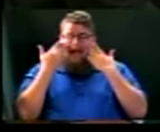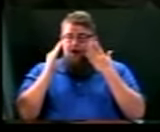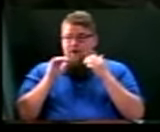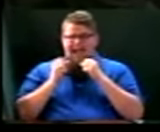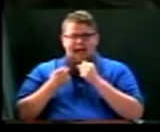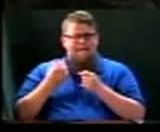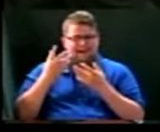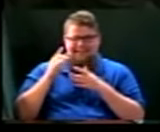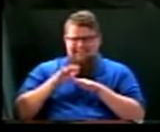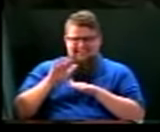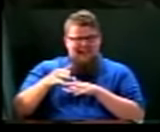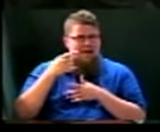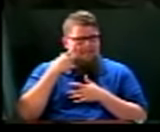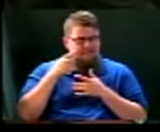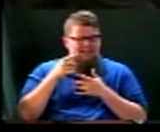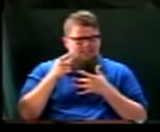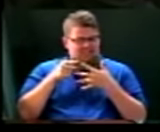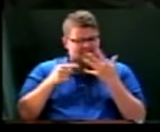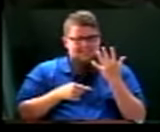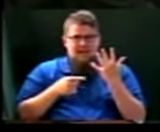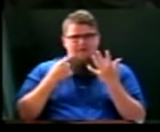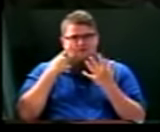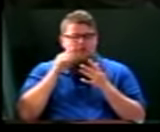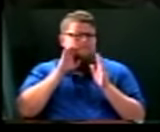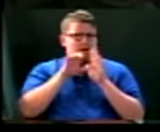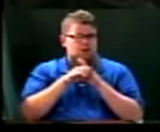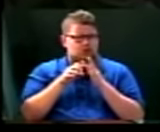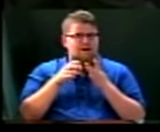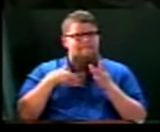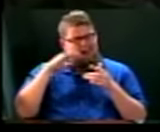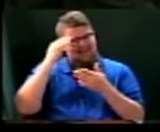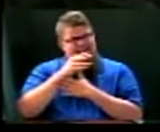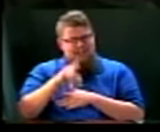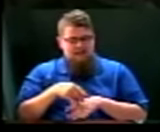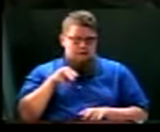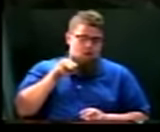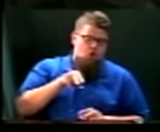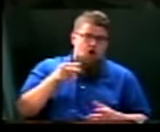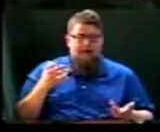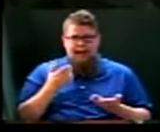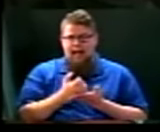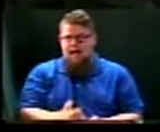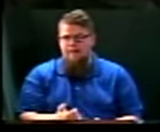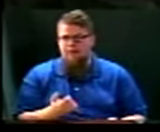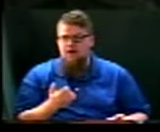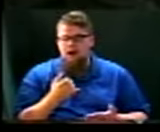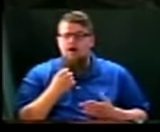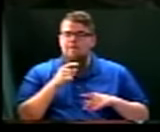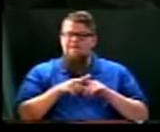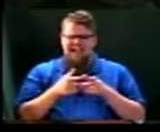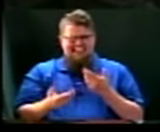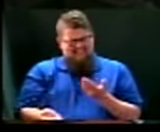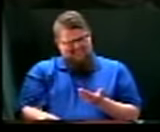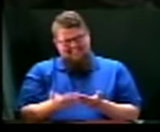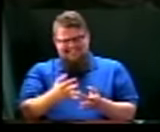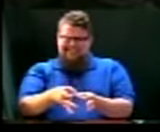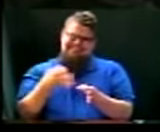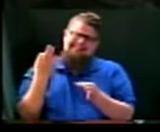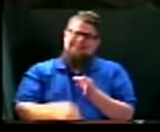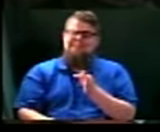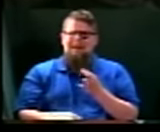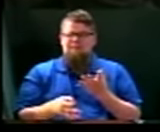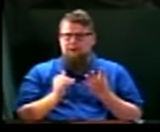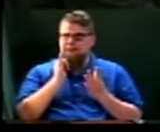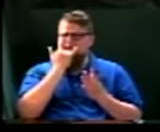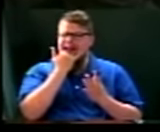picture evidence. My son did that with me looking over his shoulder. It would be so easy to make a mistake, and